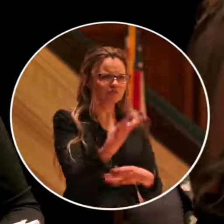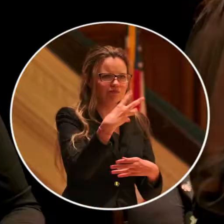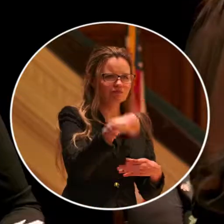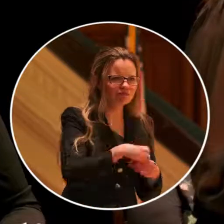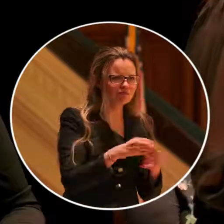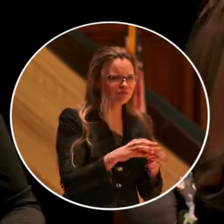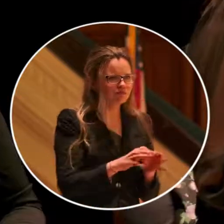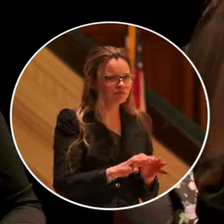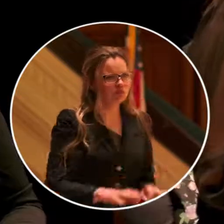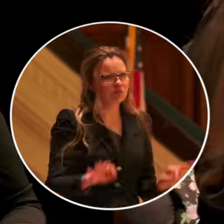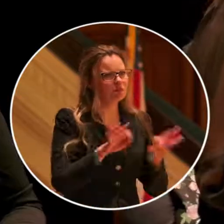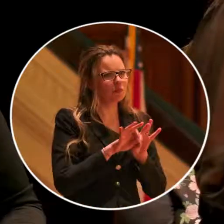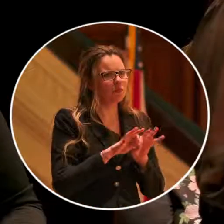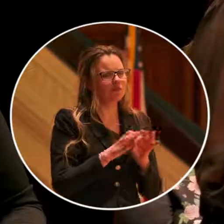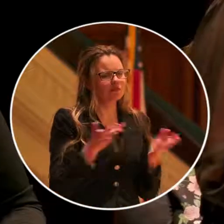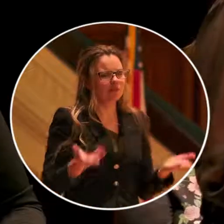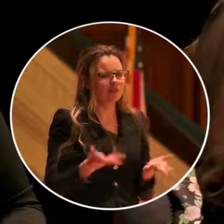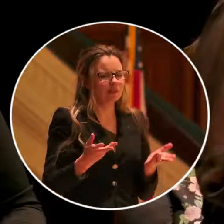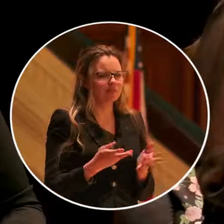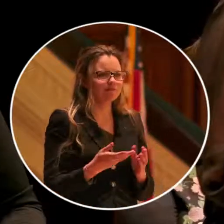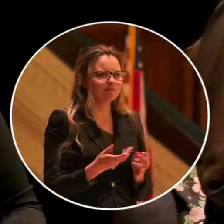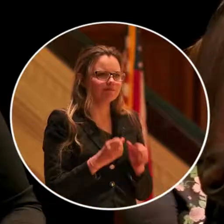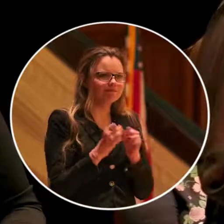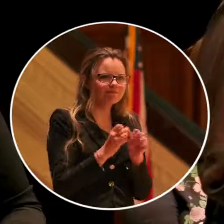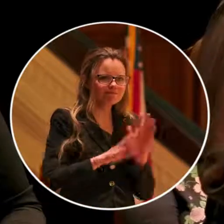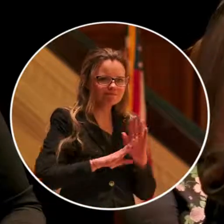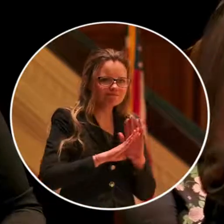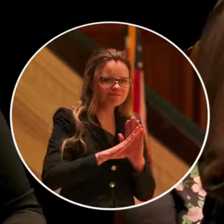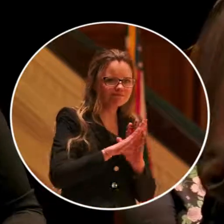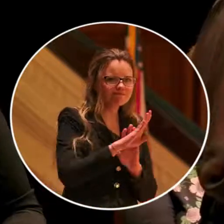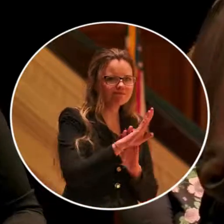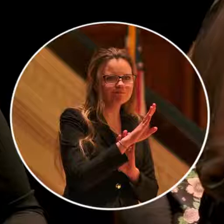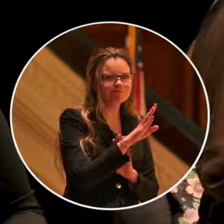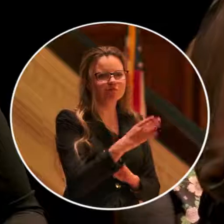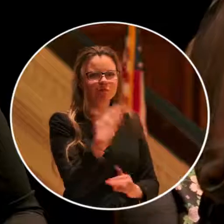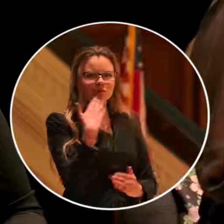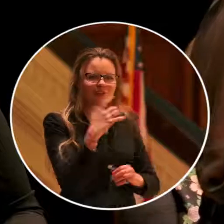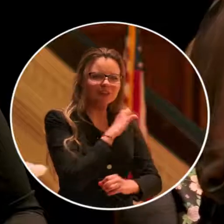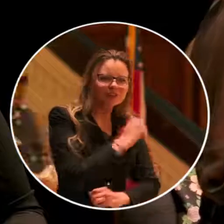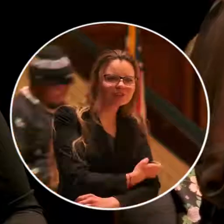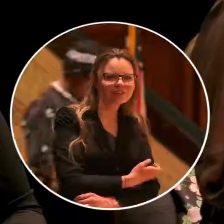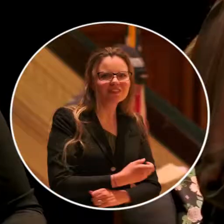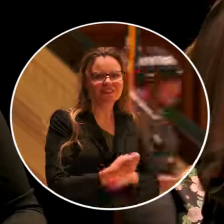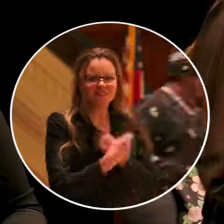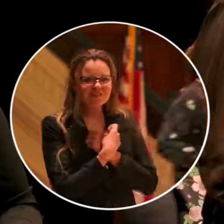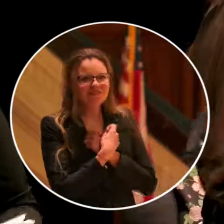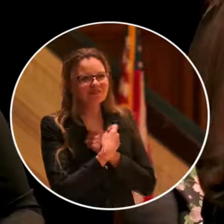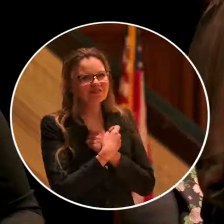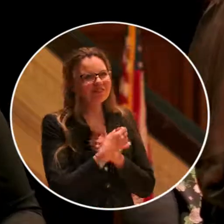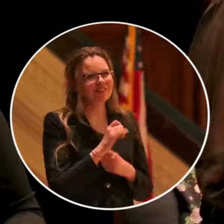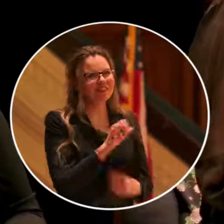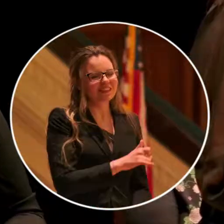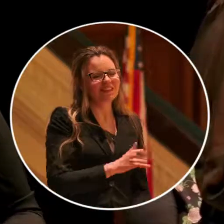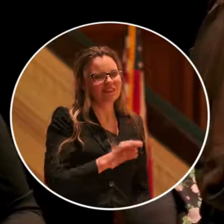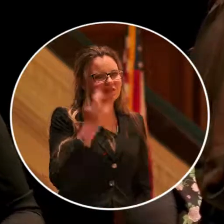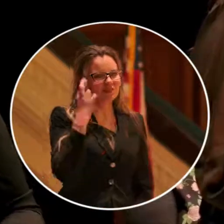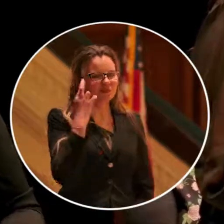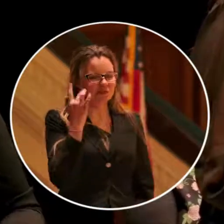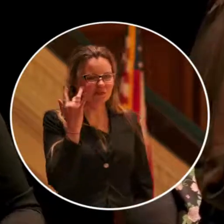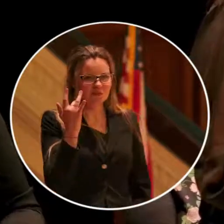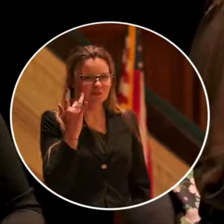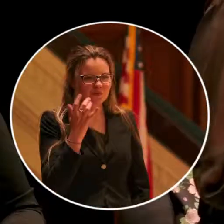that keeps us growing. We're growing love and good energy, and that's the reason Listen to Your